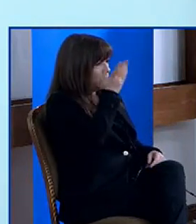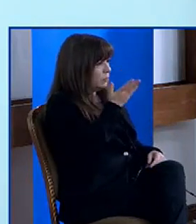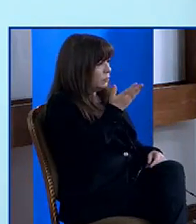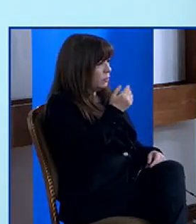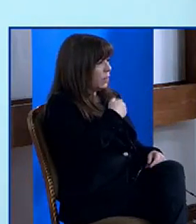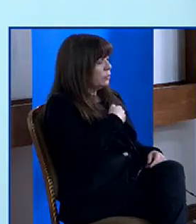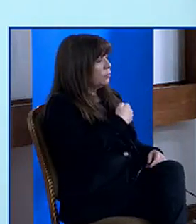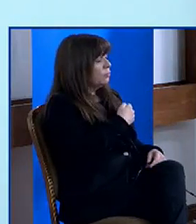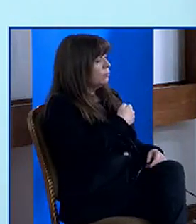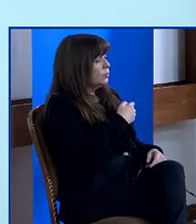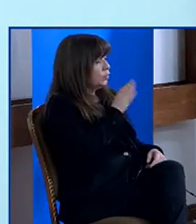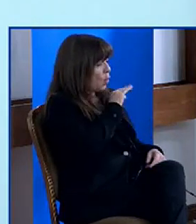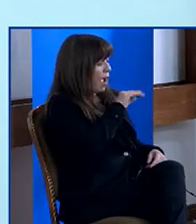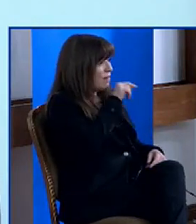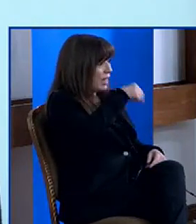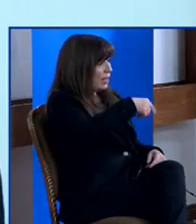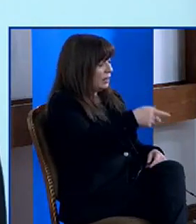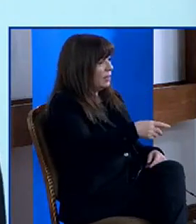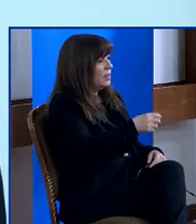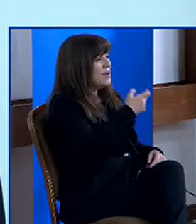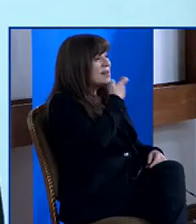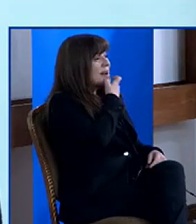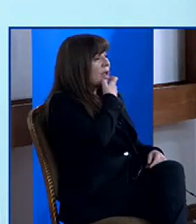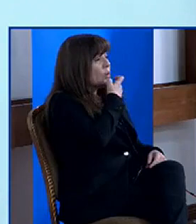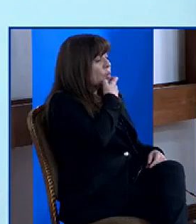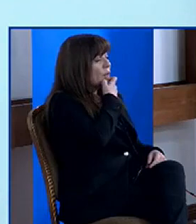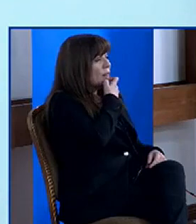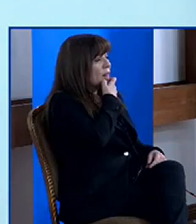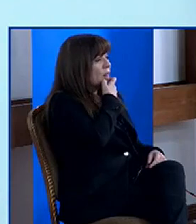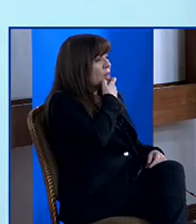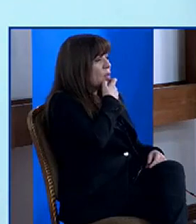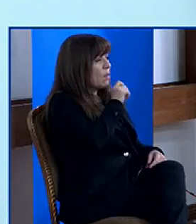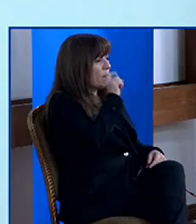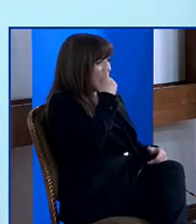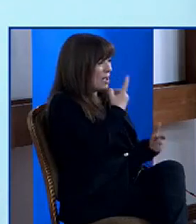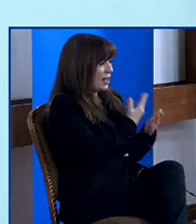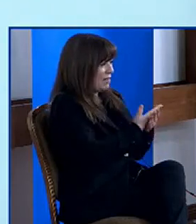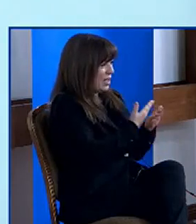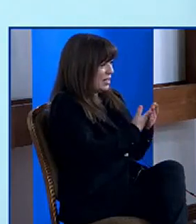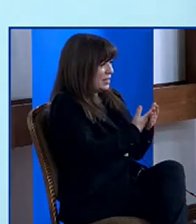registered the first ever time on record temperatures of over 40 degrees.